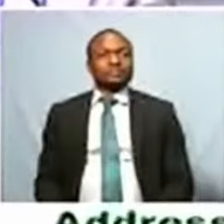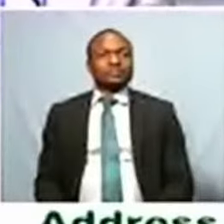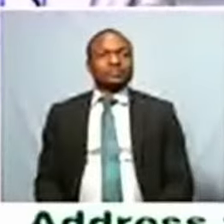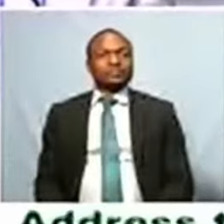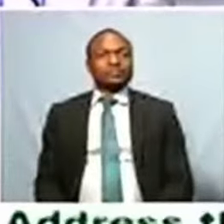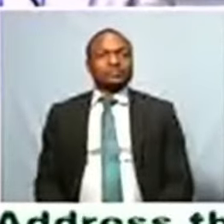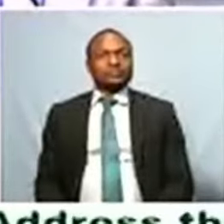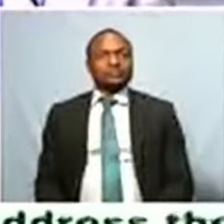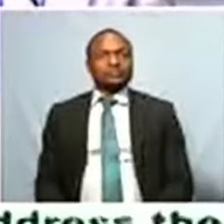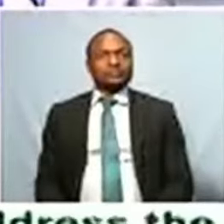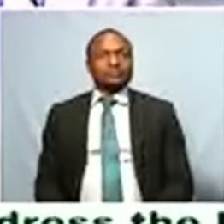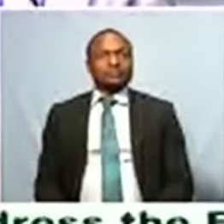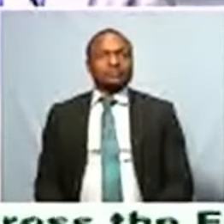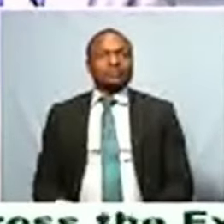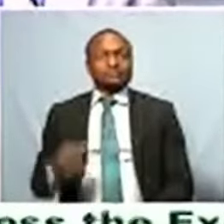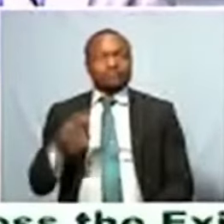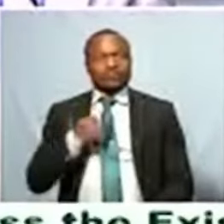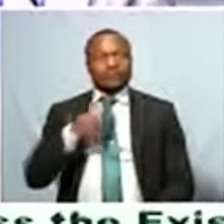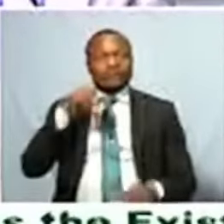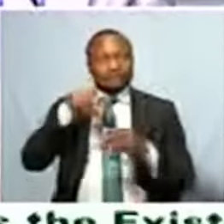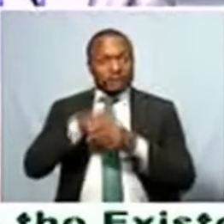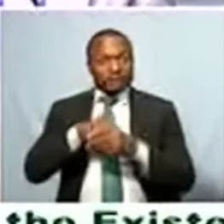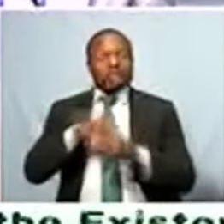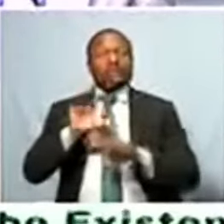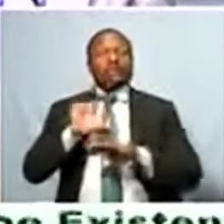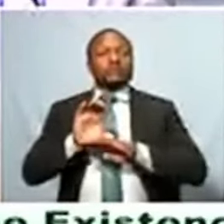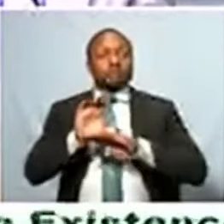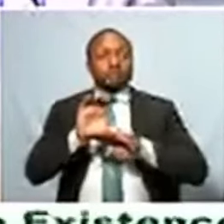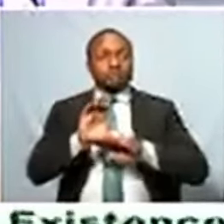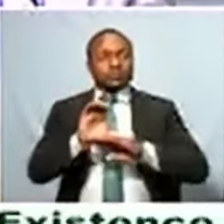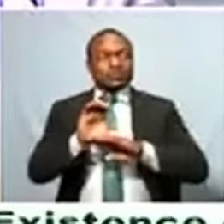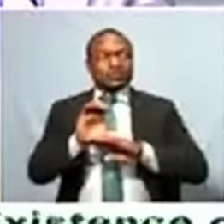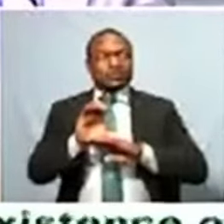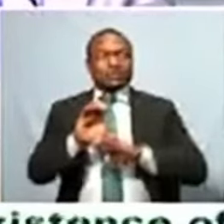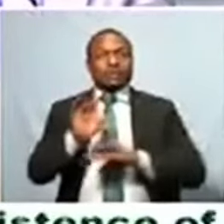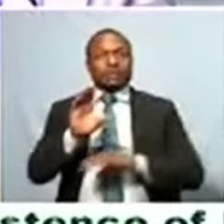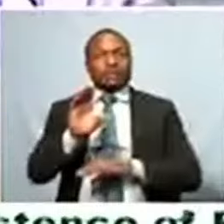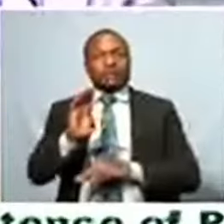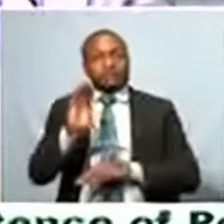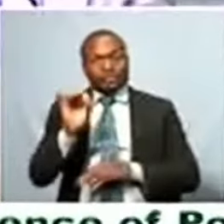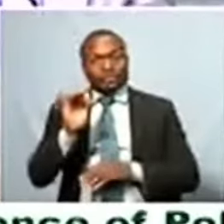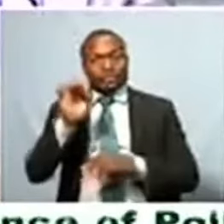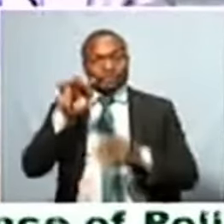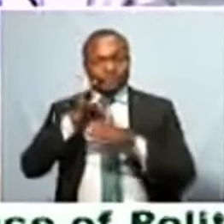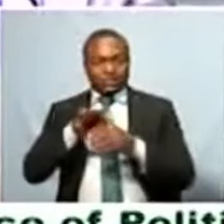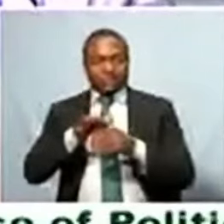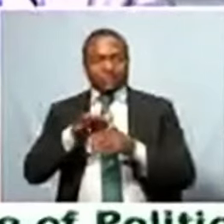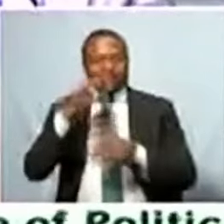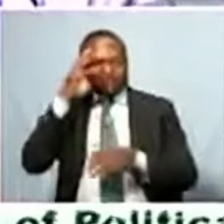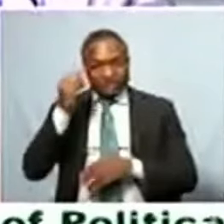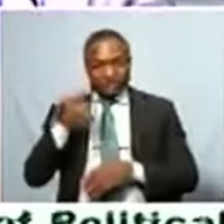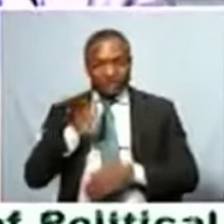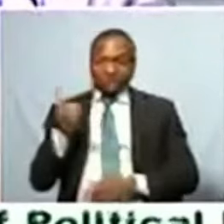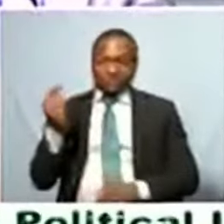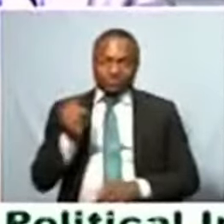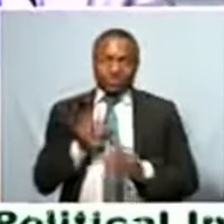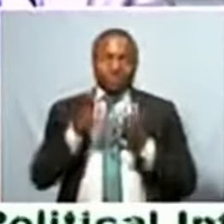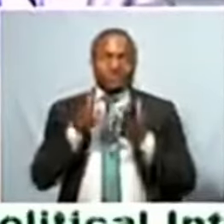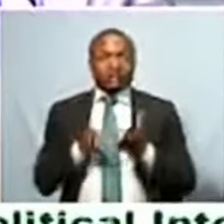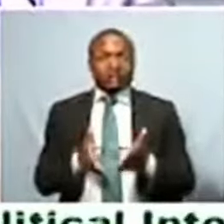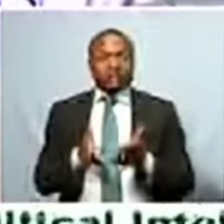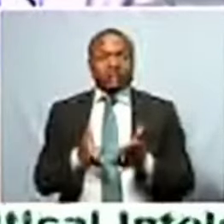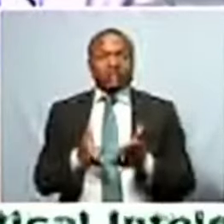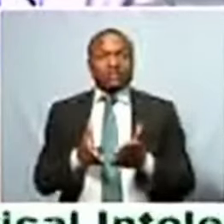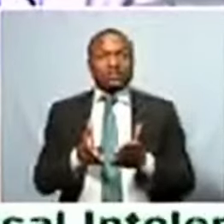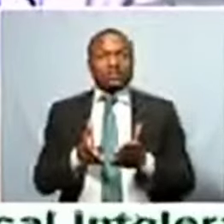that I was in Chilubi during his by-election. That's why I'm coming here. In the